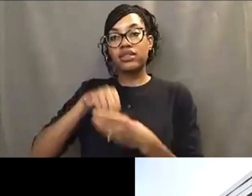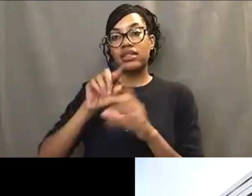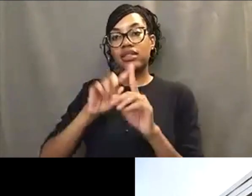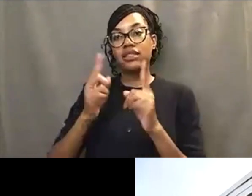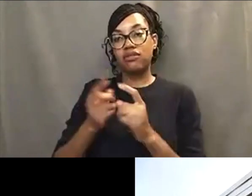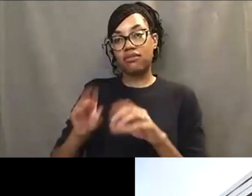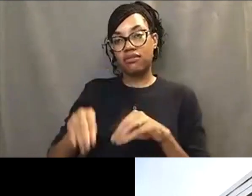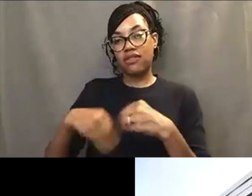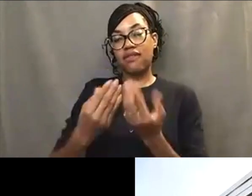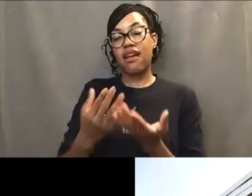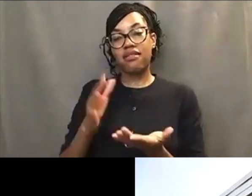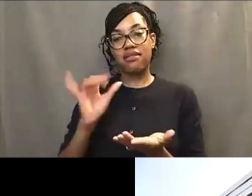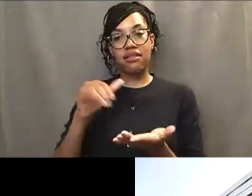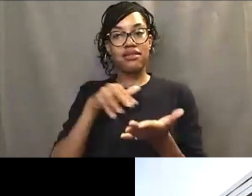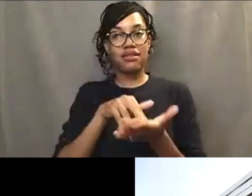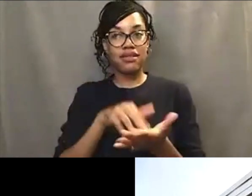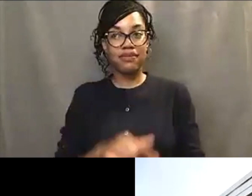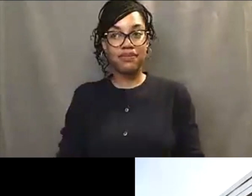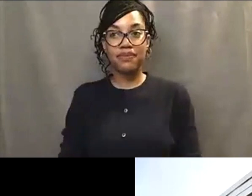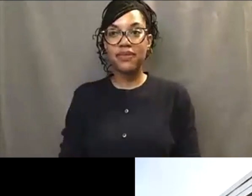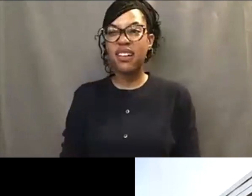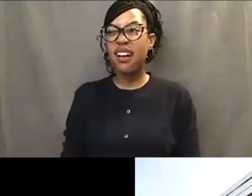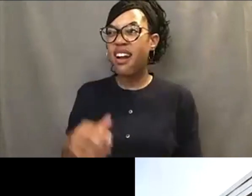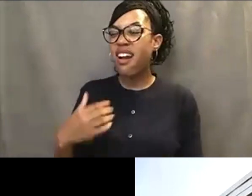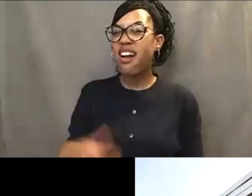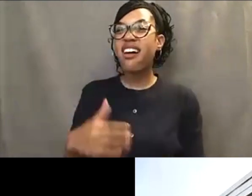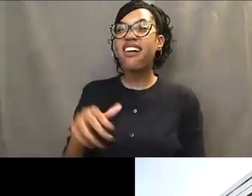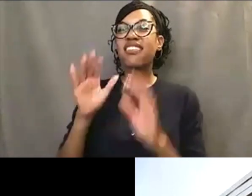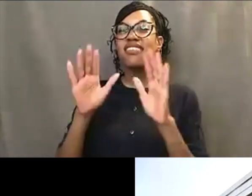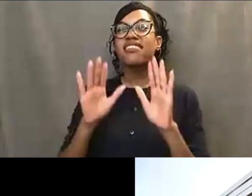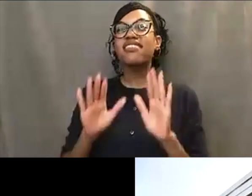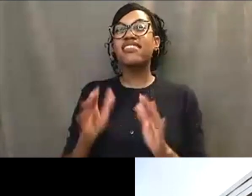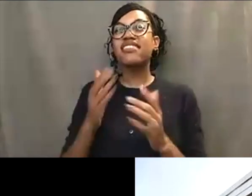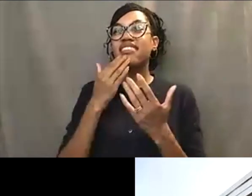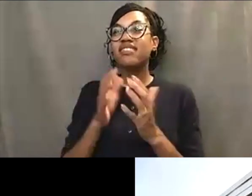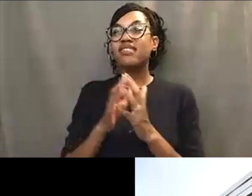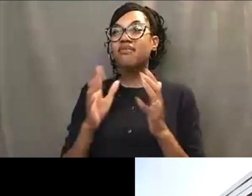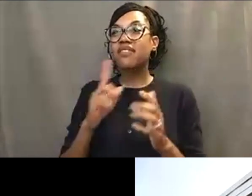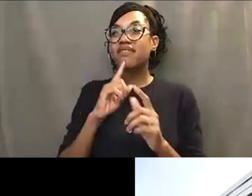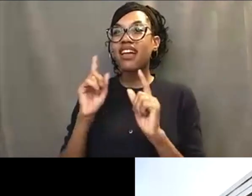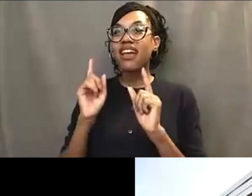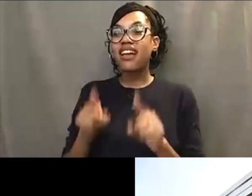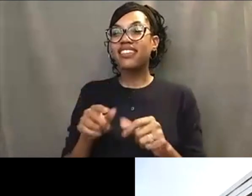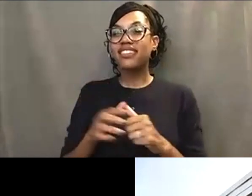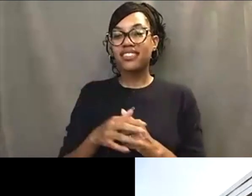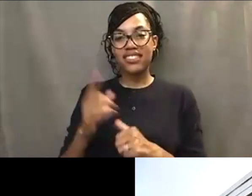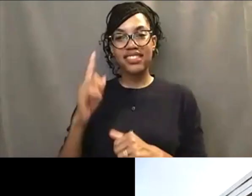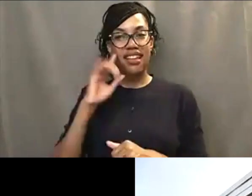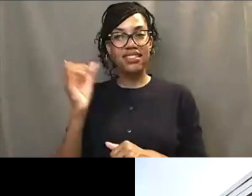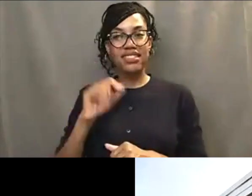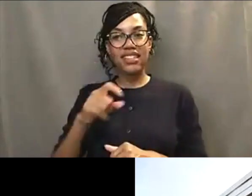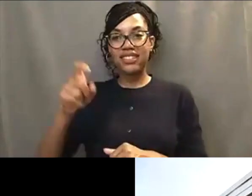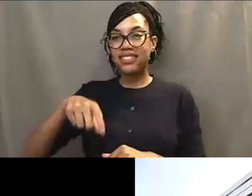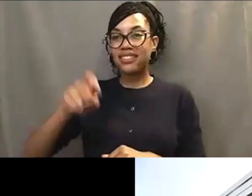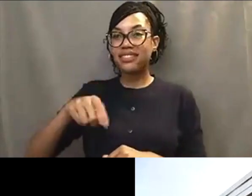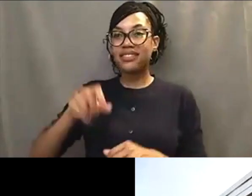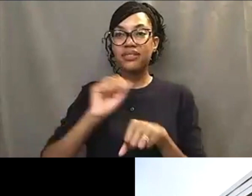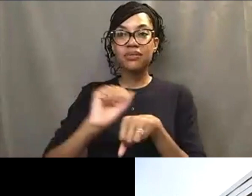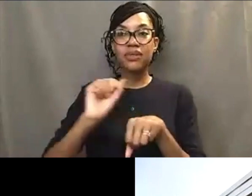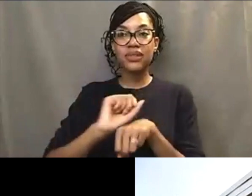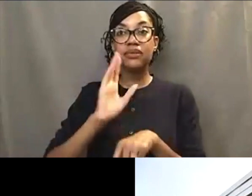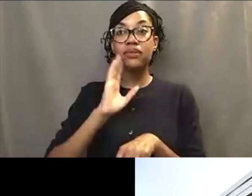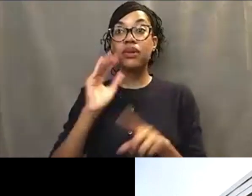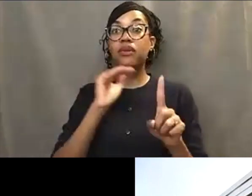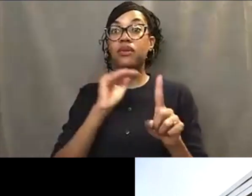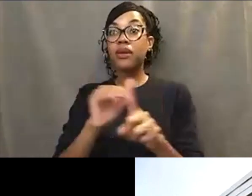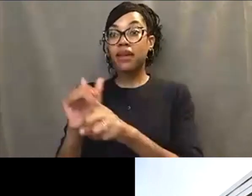Thank you for that answer. That sounds like really exciting and necessary work. So thank you so much, Ingrid. And I'll remind people, I see